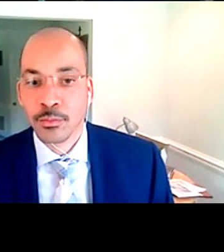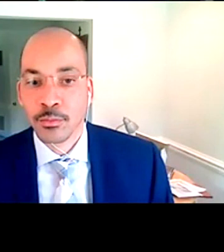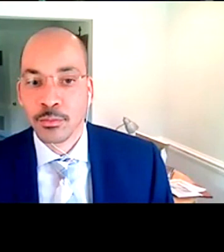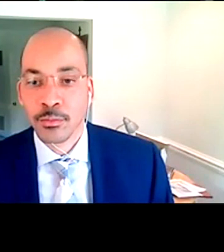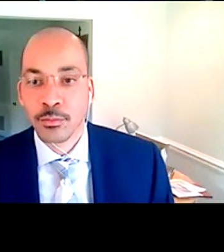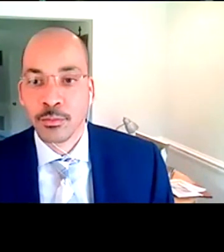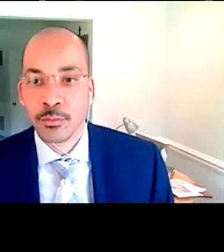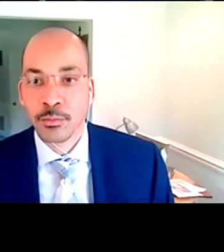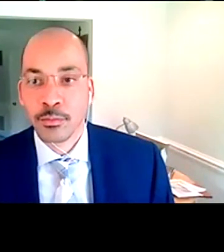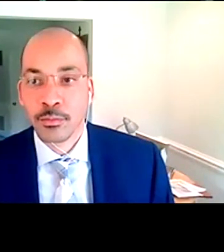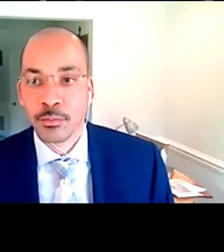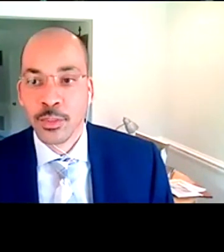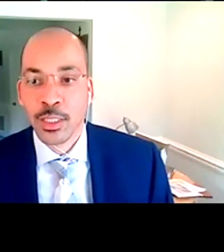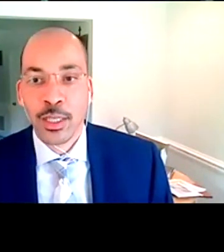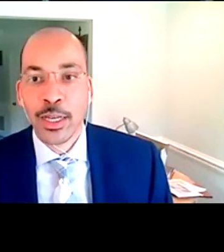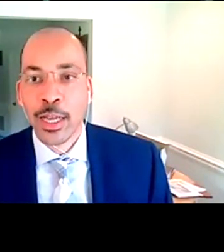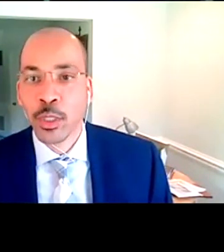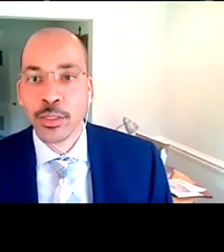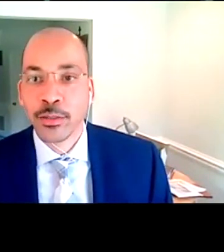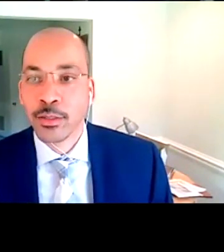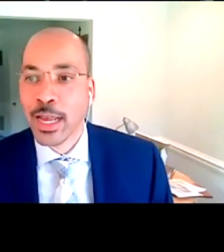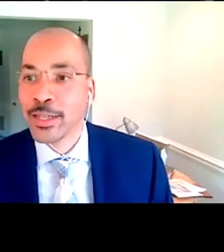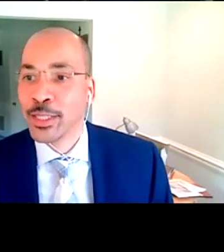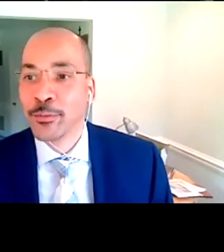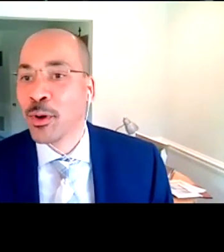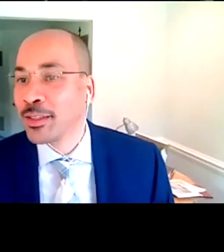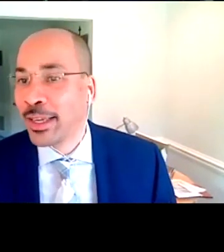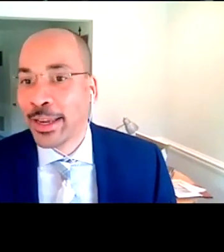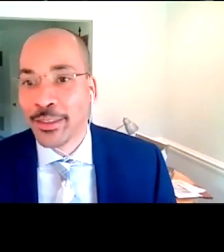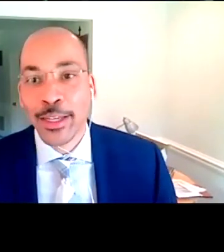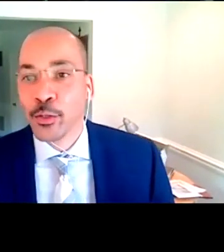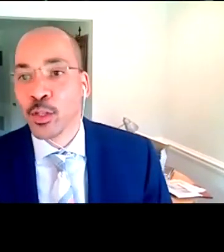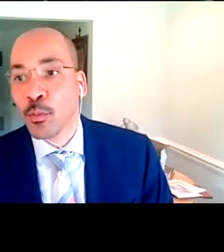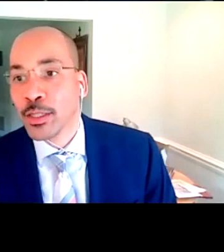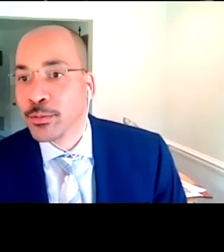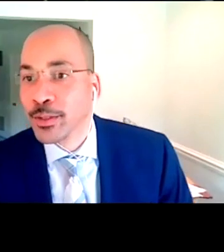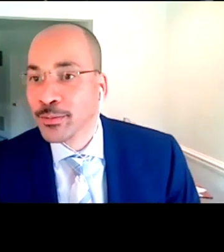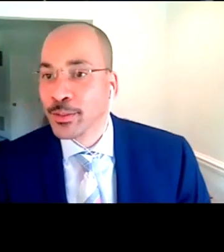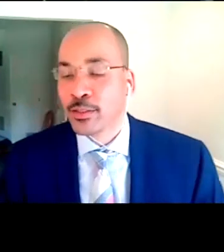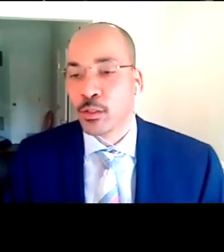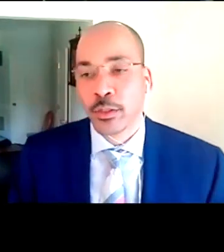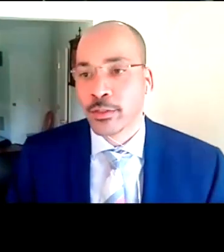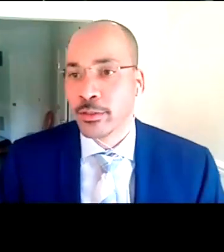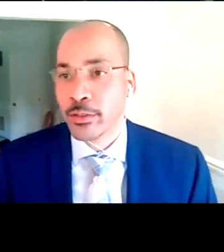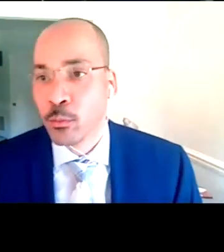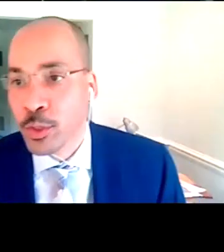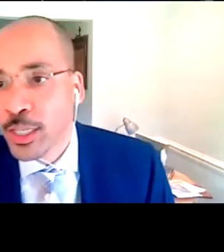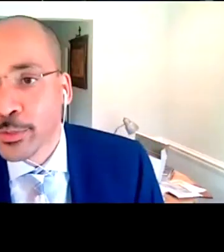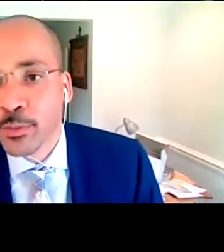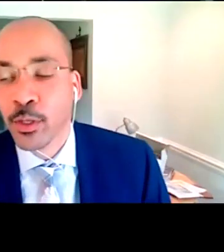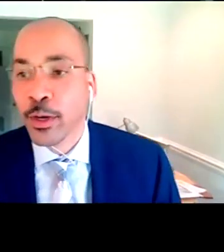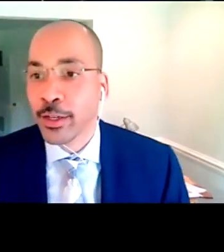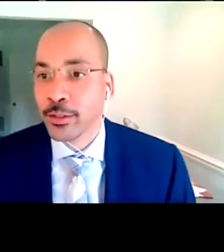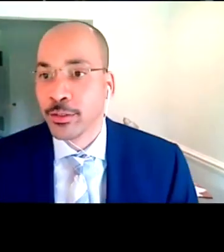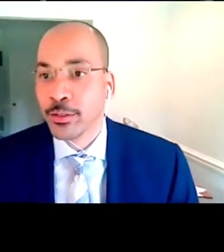because this is great. Thank you so much. And I want to give you all a hand. Thank you so much for this workshop.